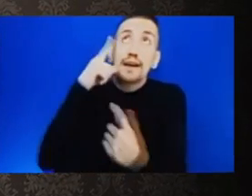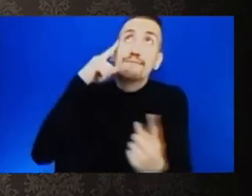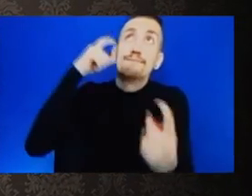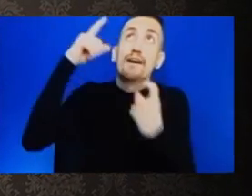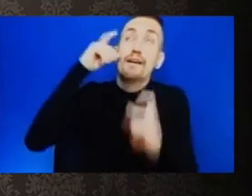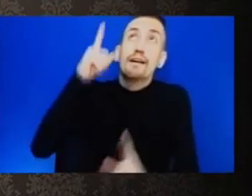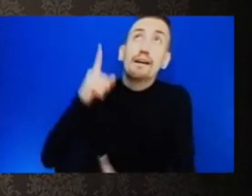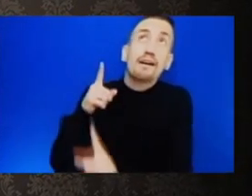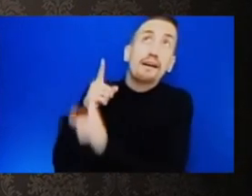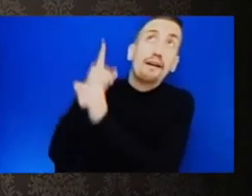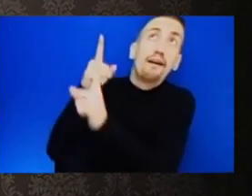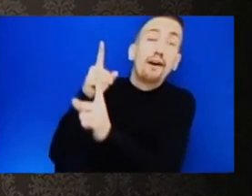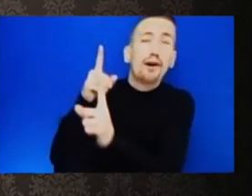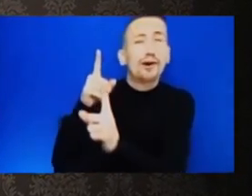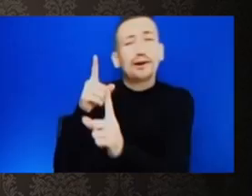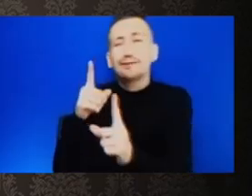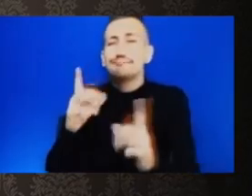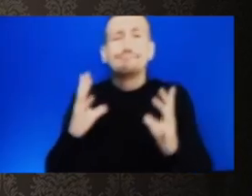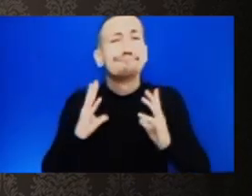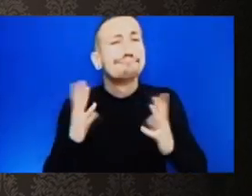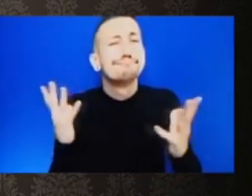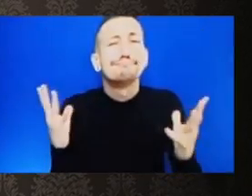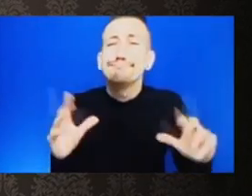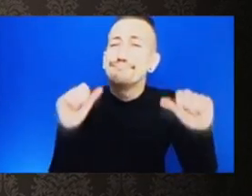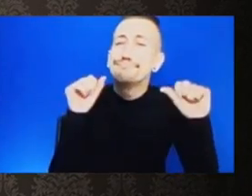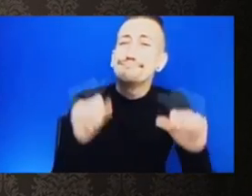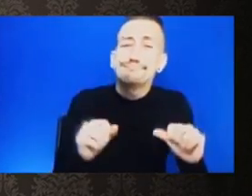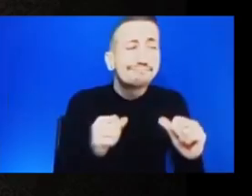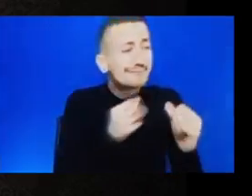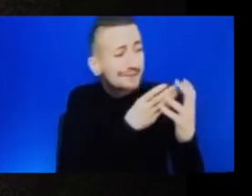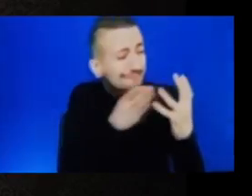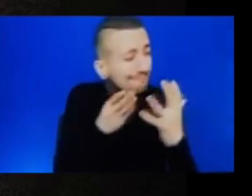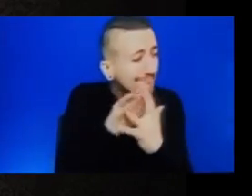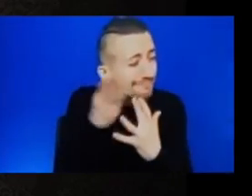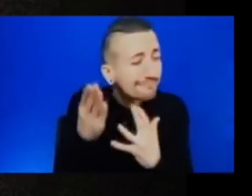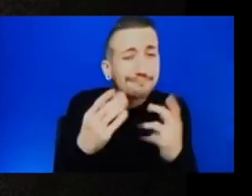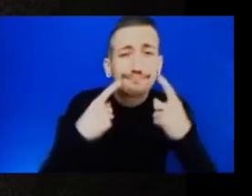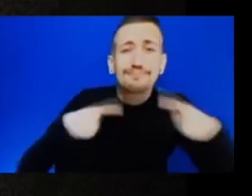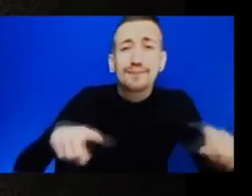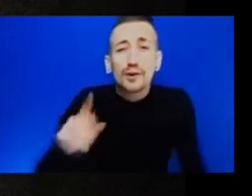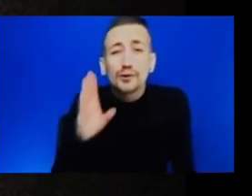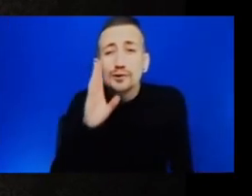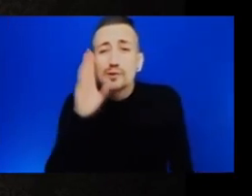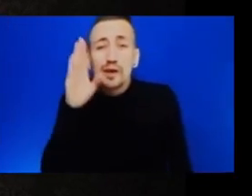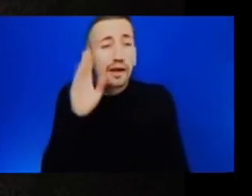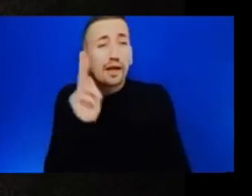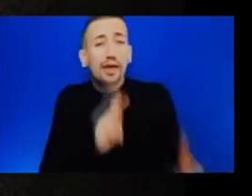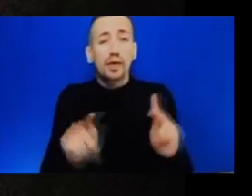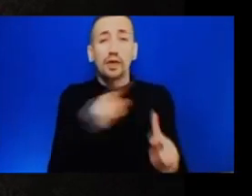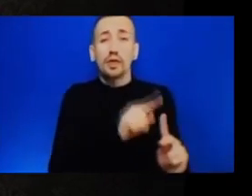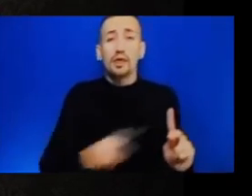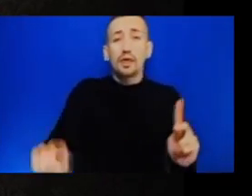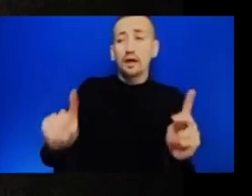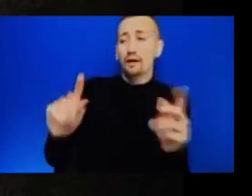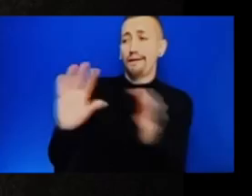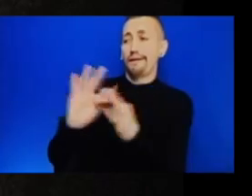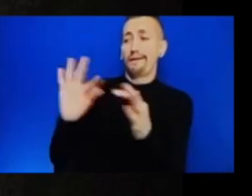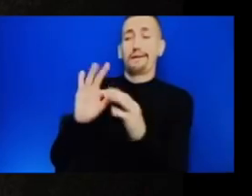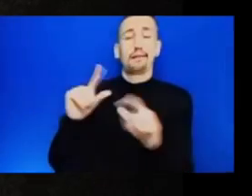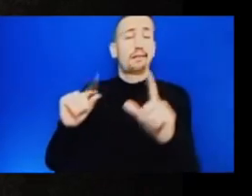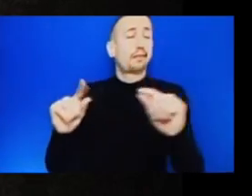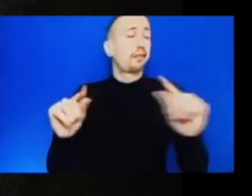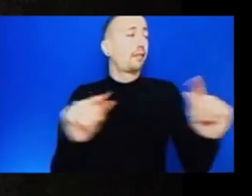it's okay to believe, no matter what, you're gonna make it.